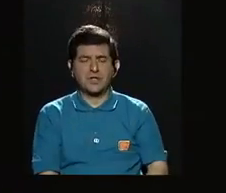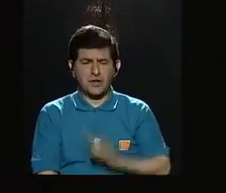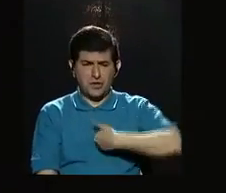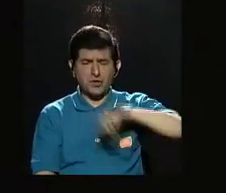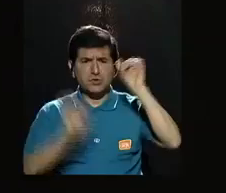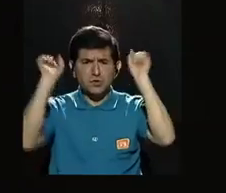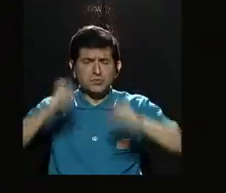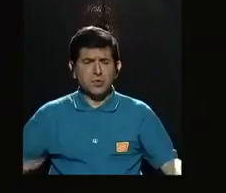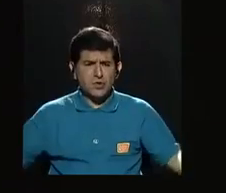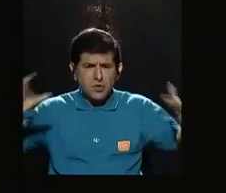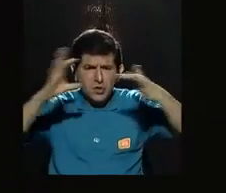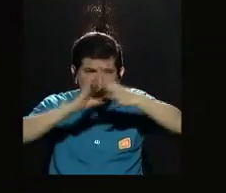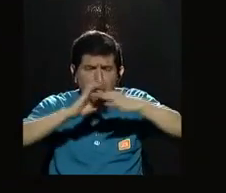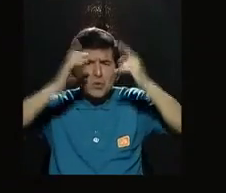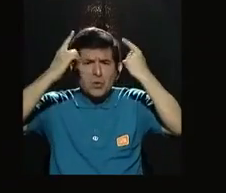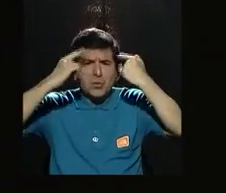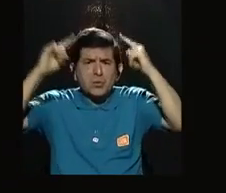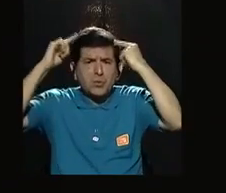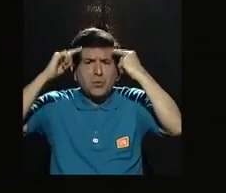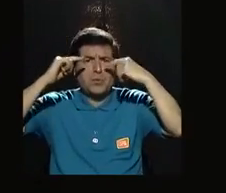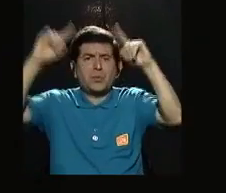unite and move forward.